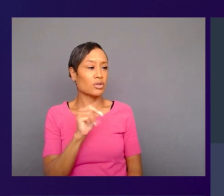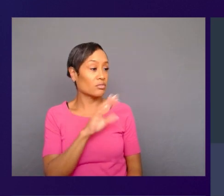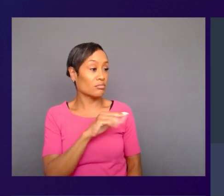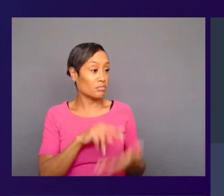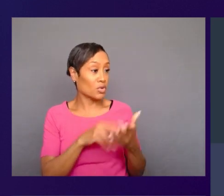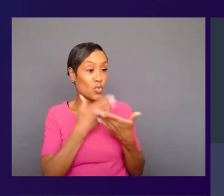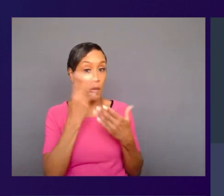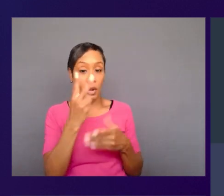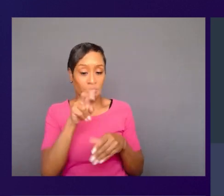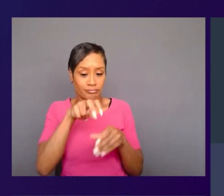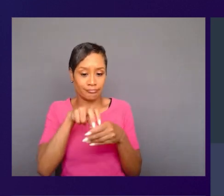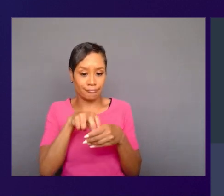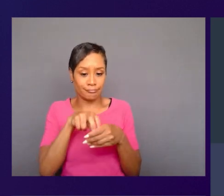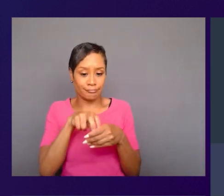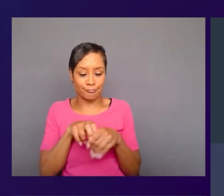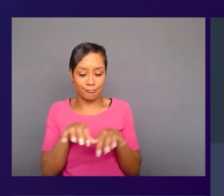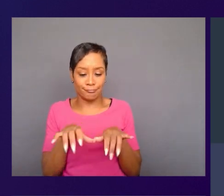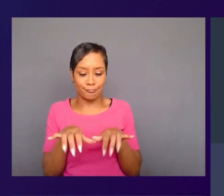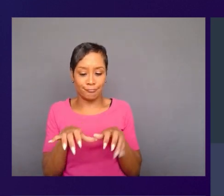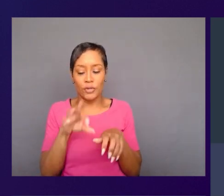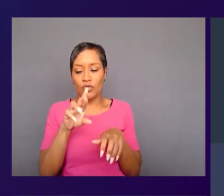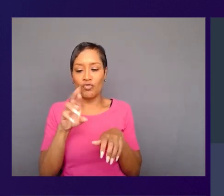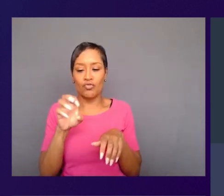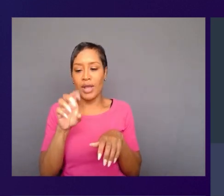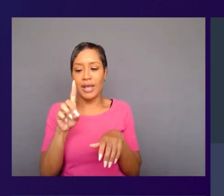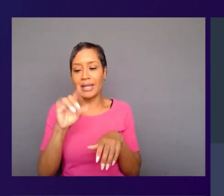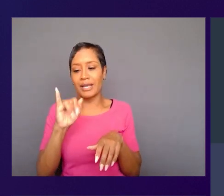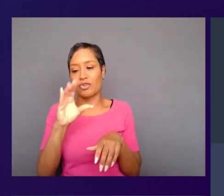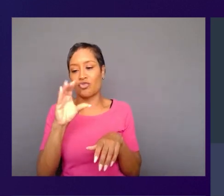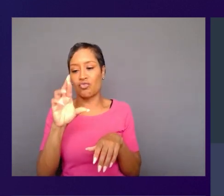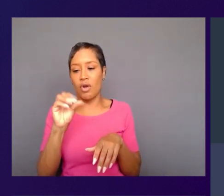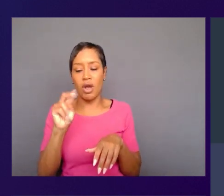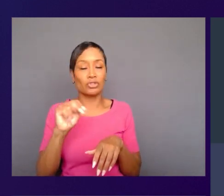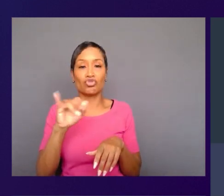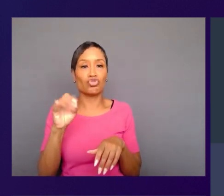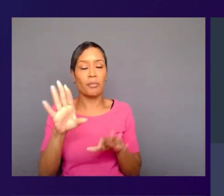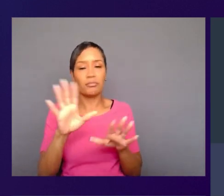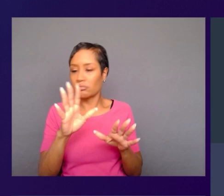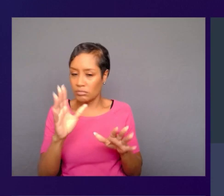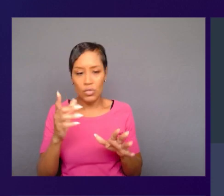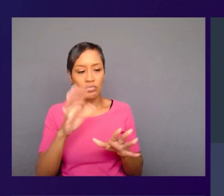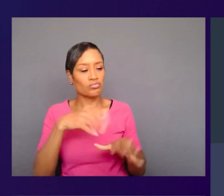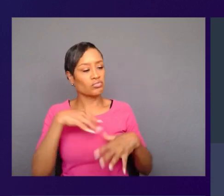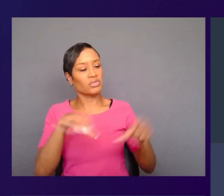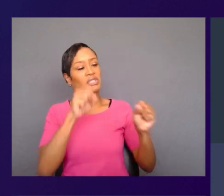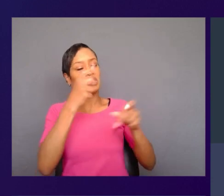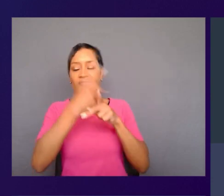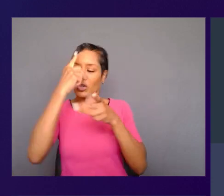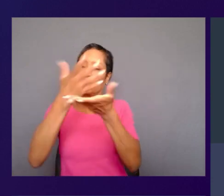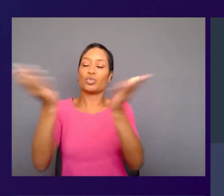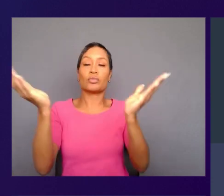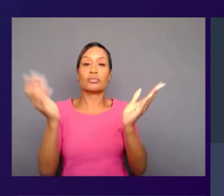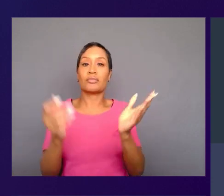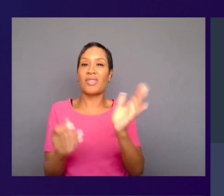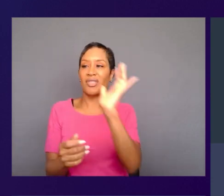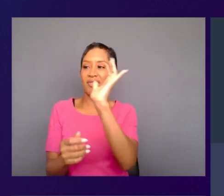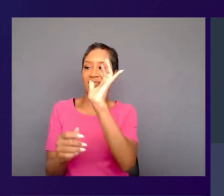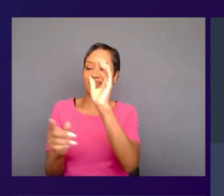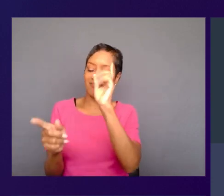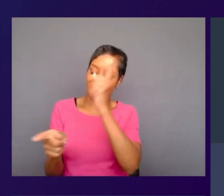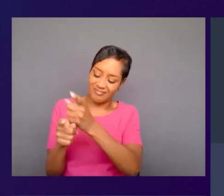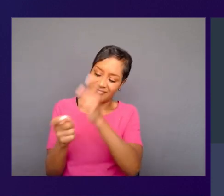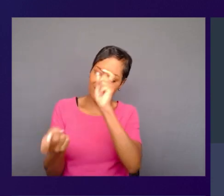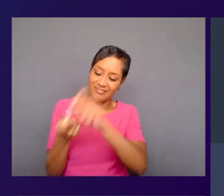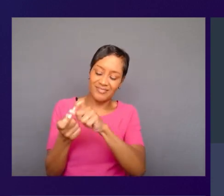and write a cron job or some sort of automation to go through and start pruning stuff. We're going to take care of that for you. Yeah, definitely.